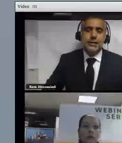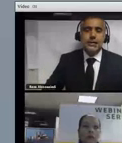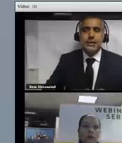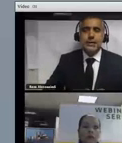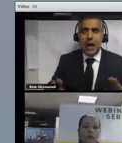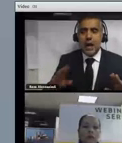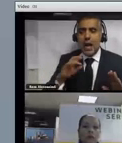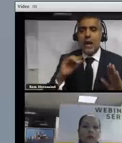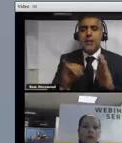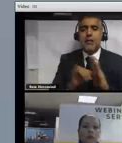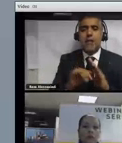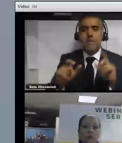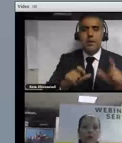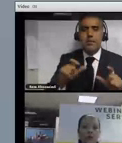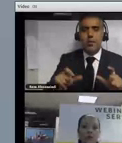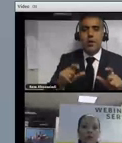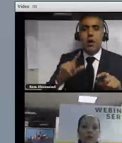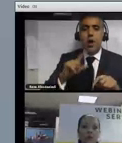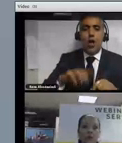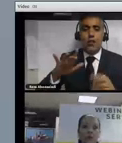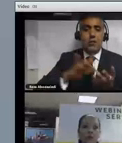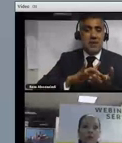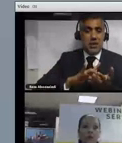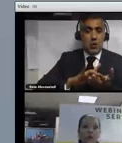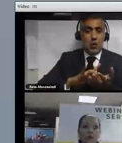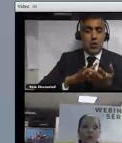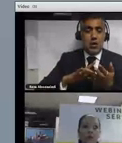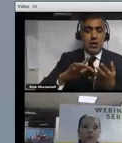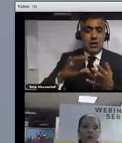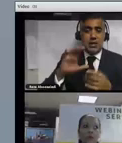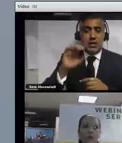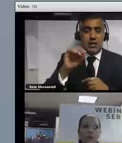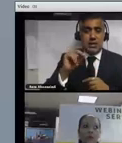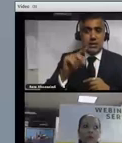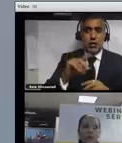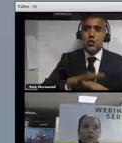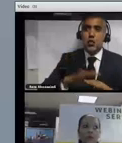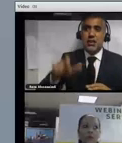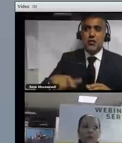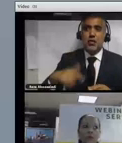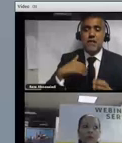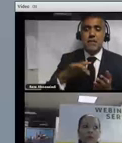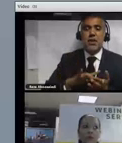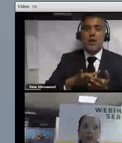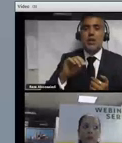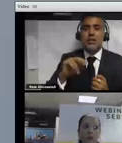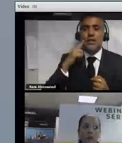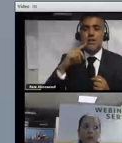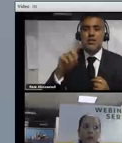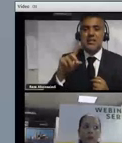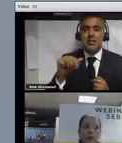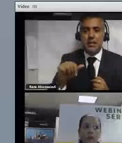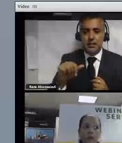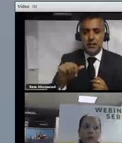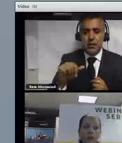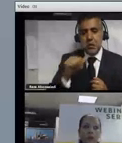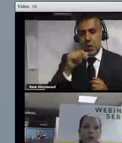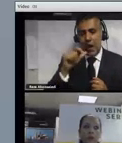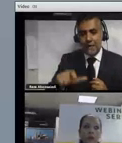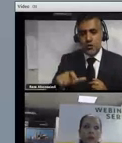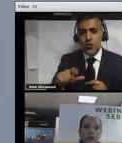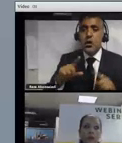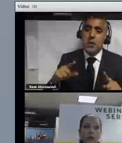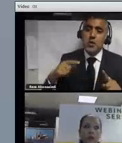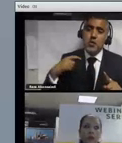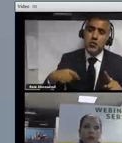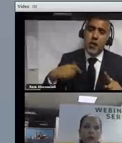identifying people based on their medical condition. You don't have to have a medical condition to have a disability according to that data, but you have to have an